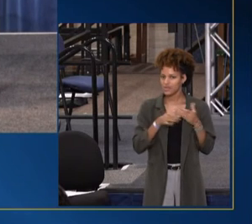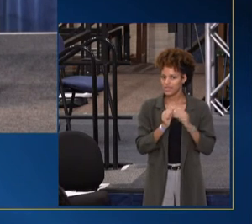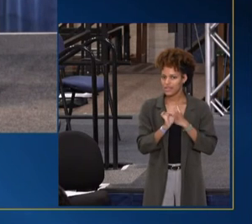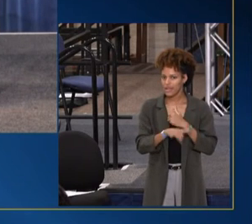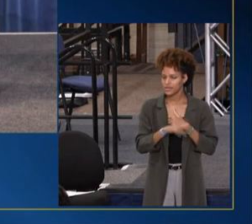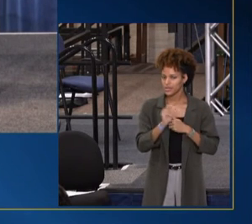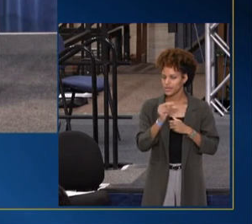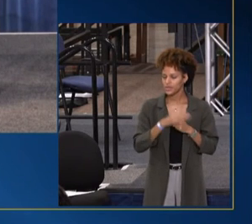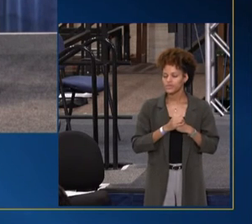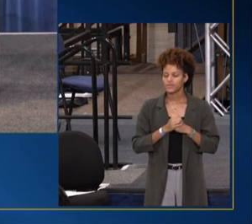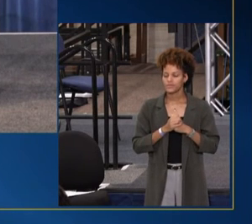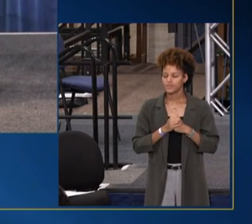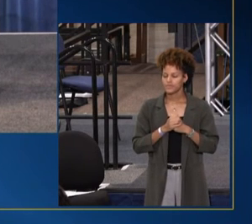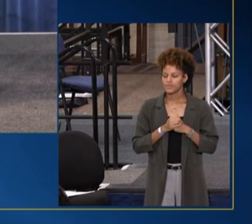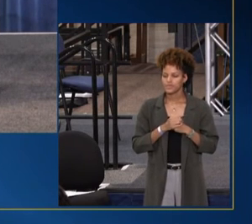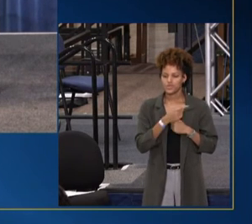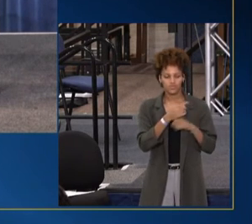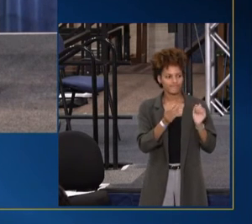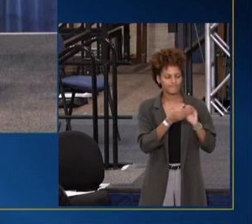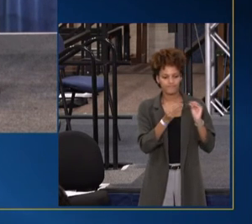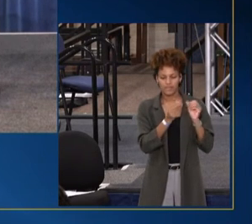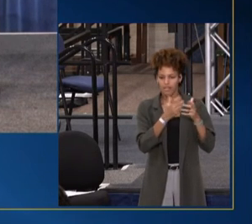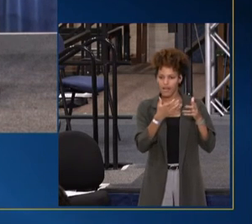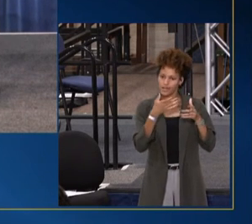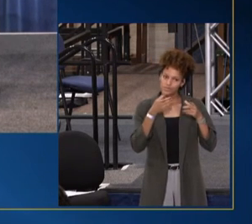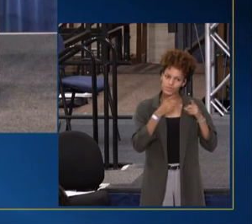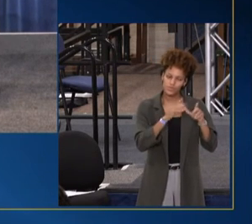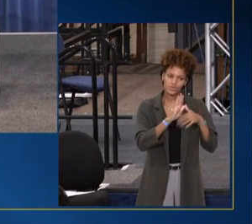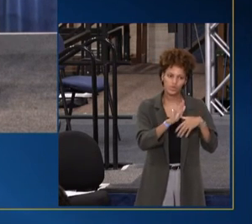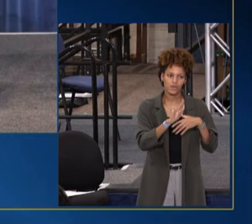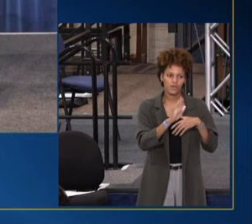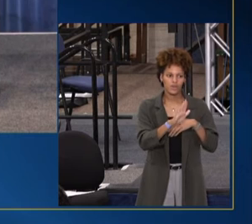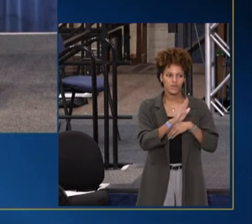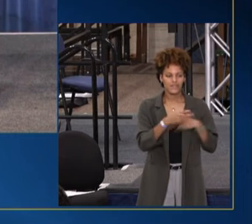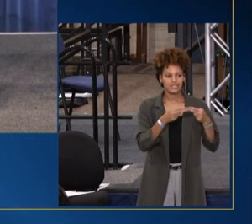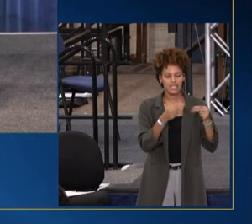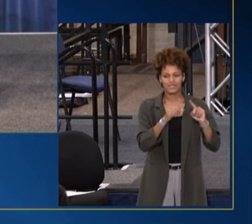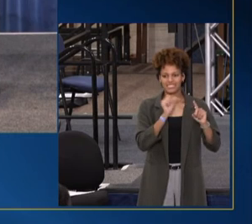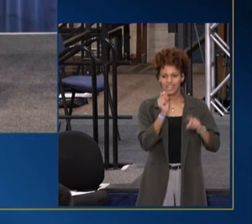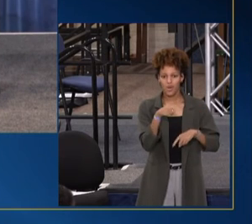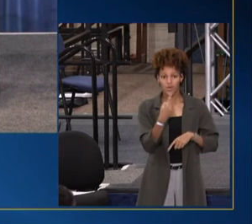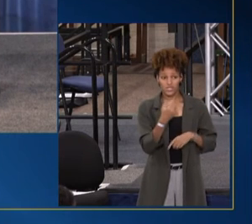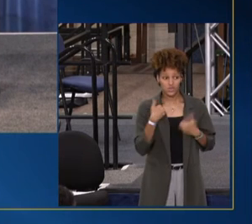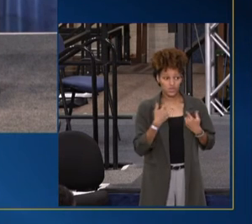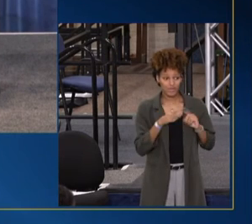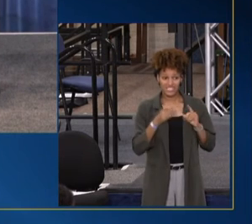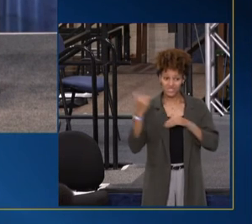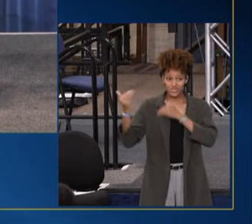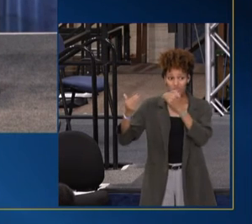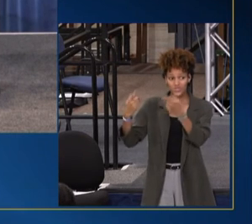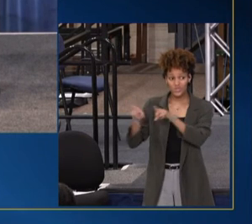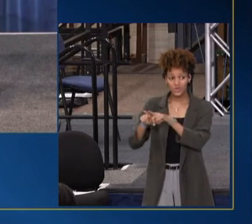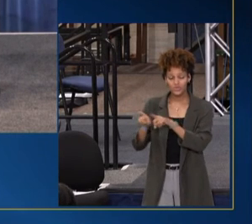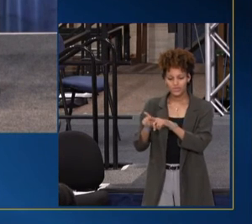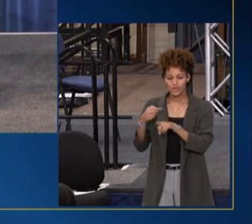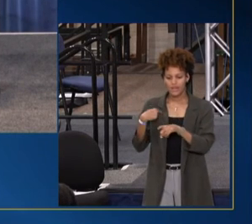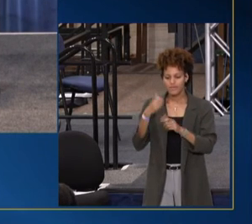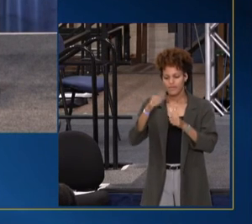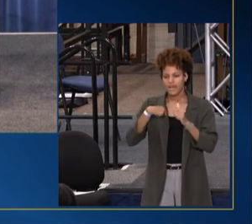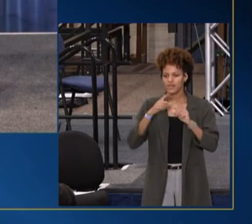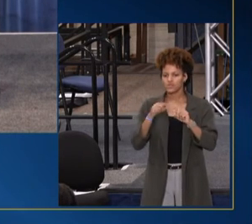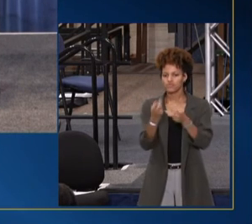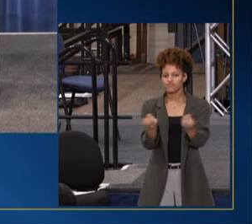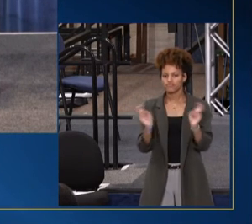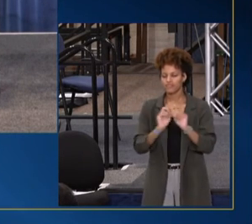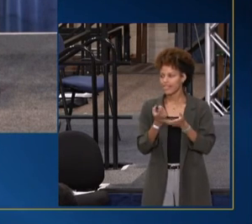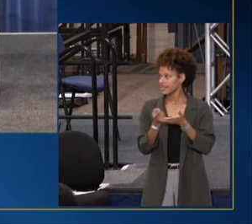think, you know, you covered a lot in your slides. I think it's not just youth too, right? It's adults. I was at a round table